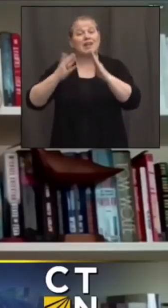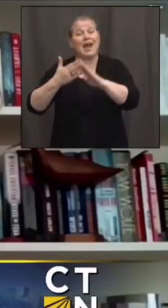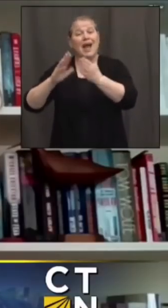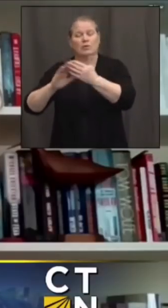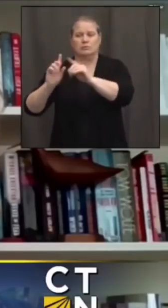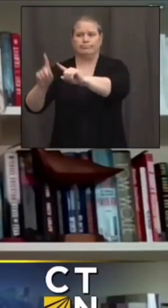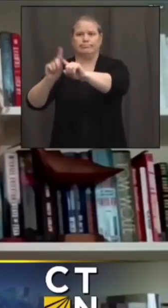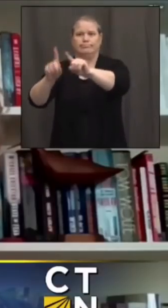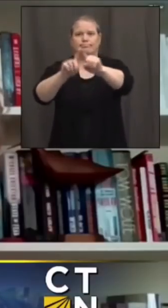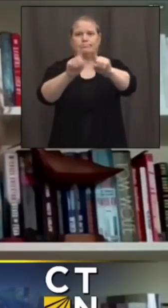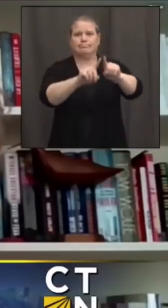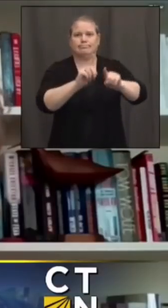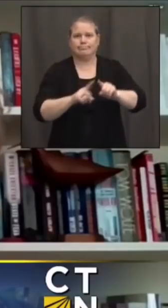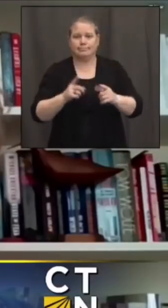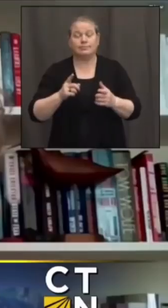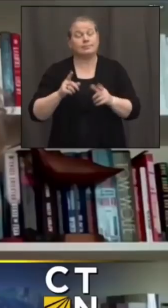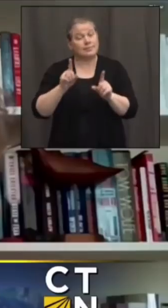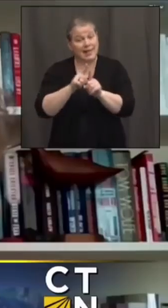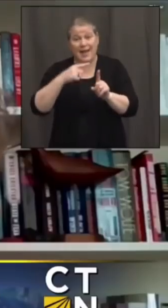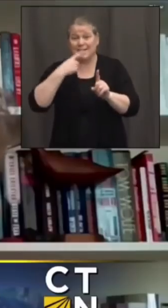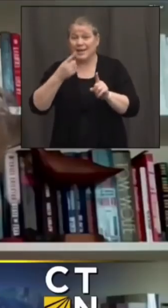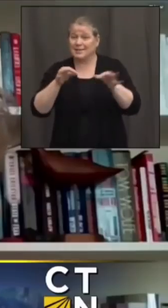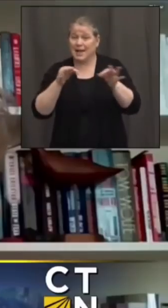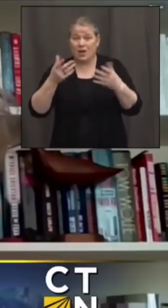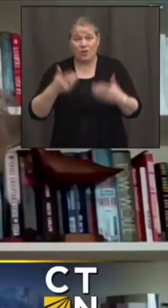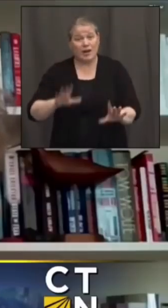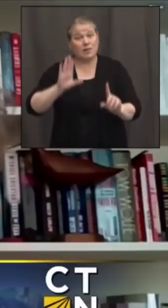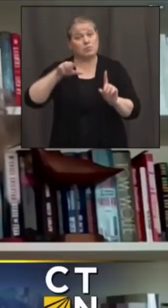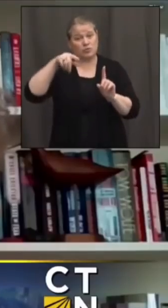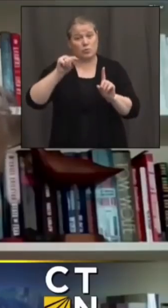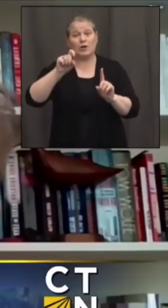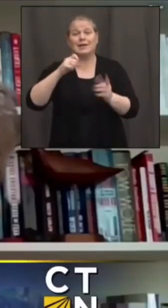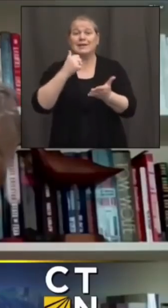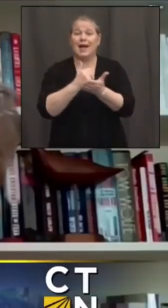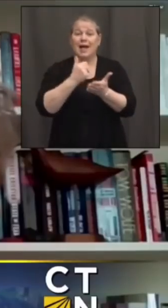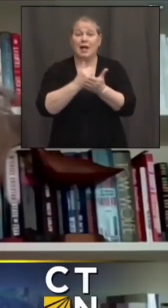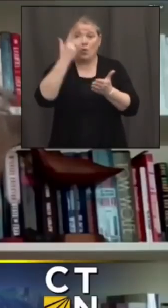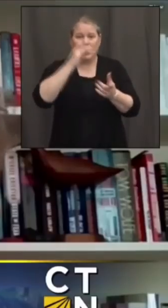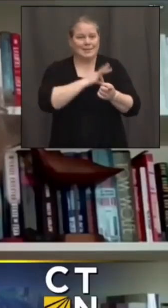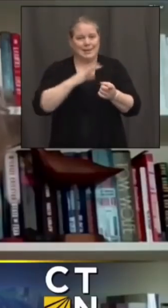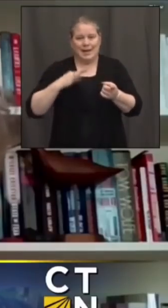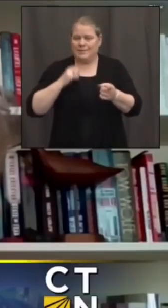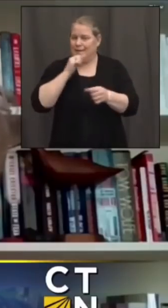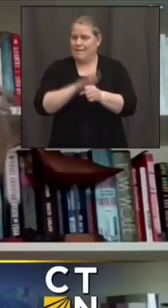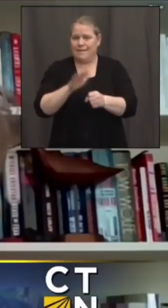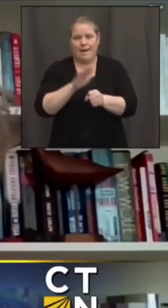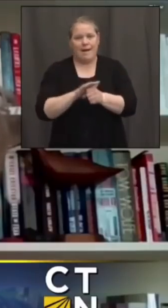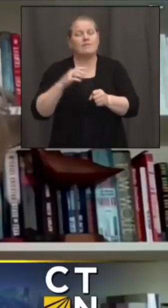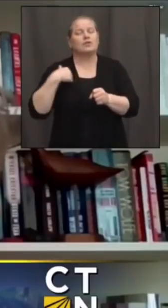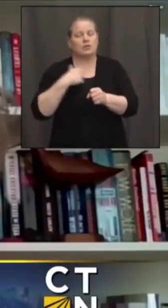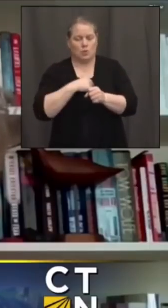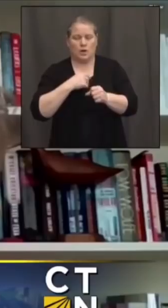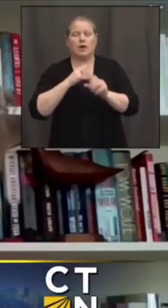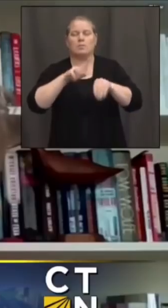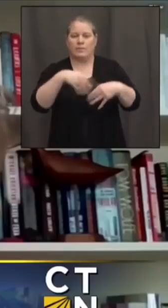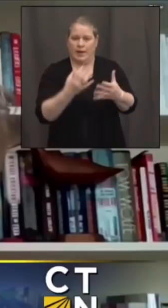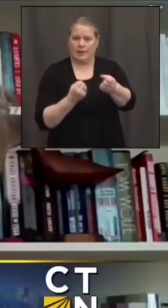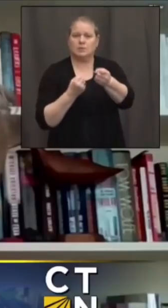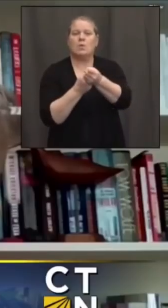said, they need some assistance now because of staffing issues. And so we're doing whatever we can to provide that